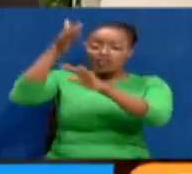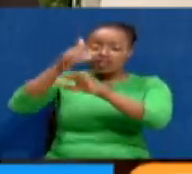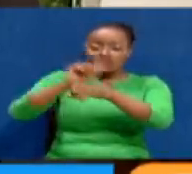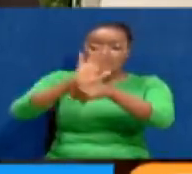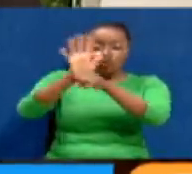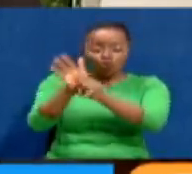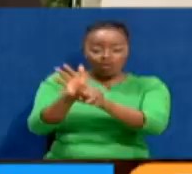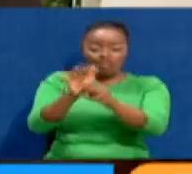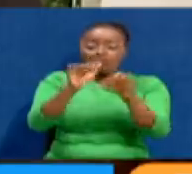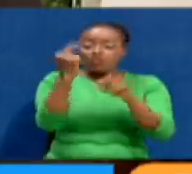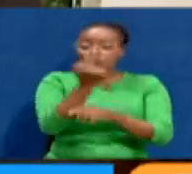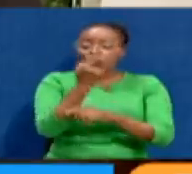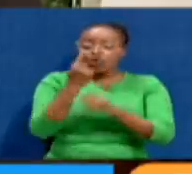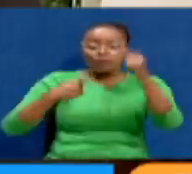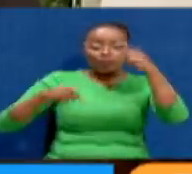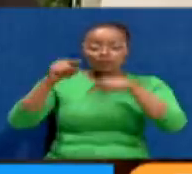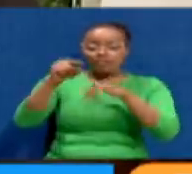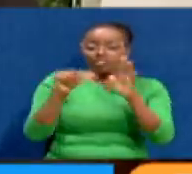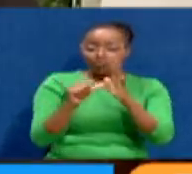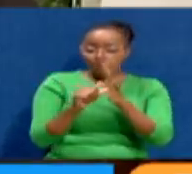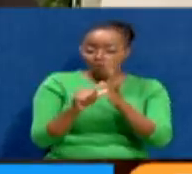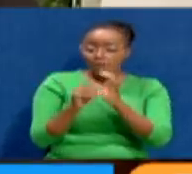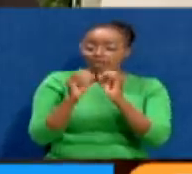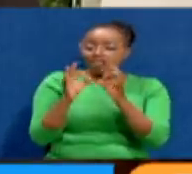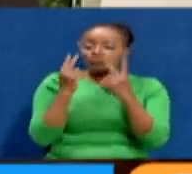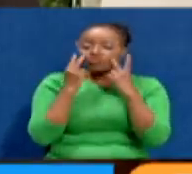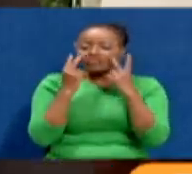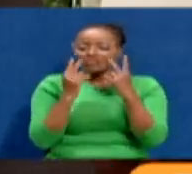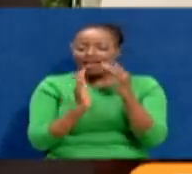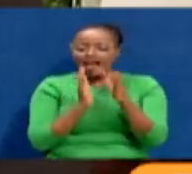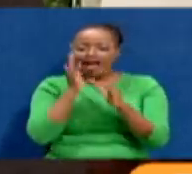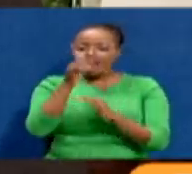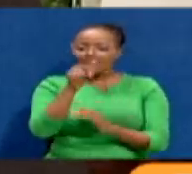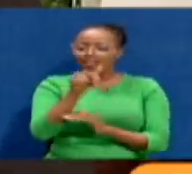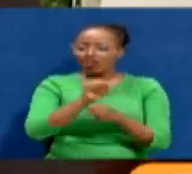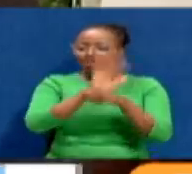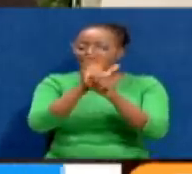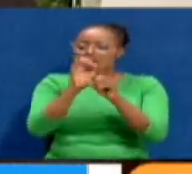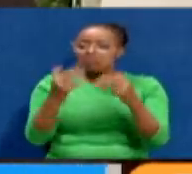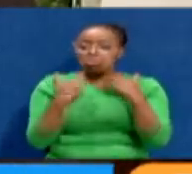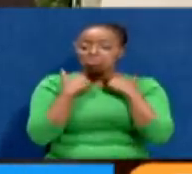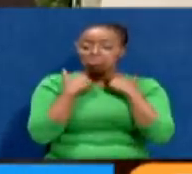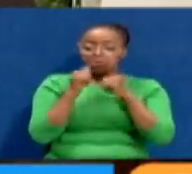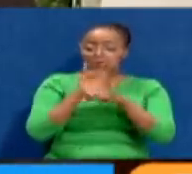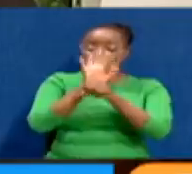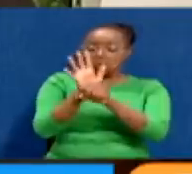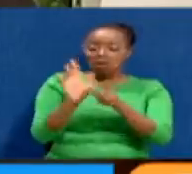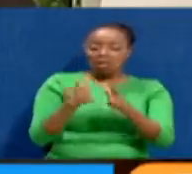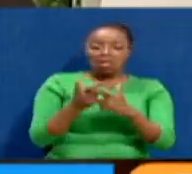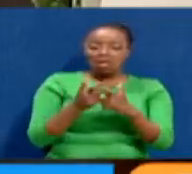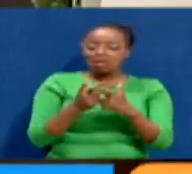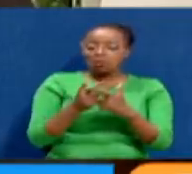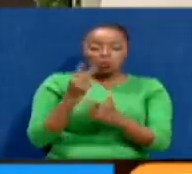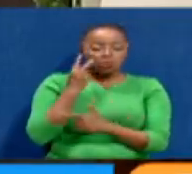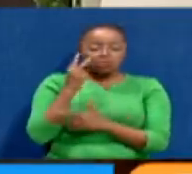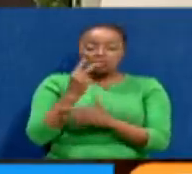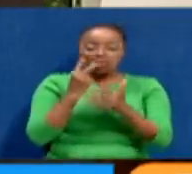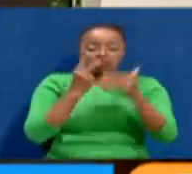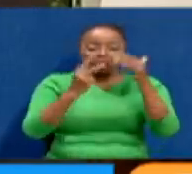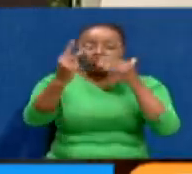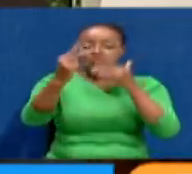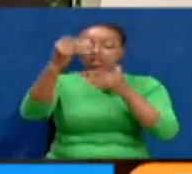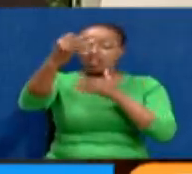pandemic. We are not able to overcome this crisis if we can see beyond this crisis. If we get paralyzed by this crisis, we will never see beyond it.